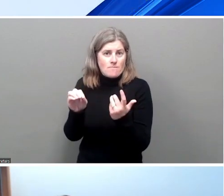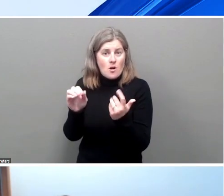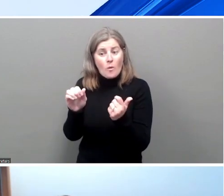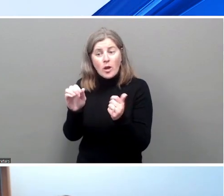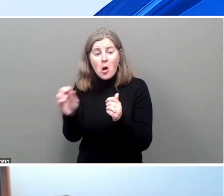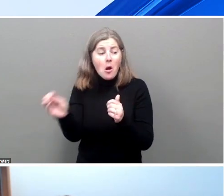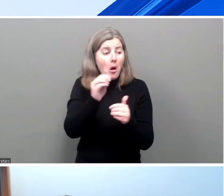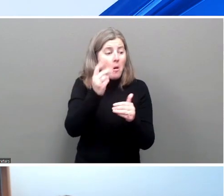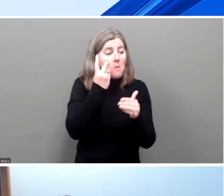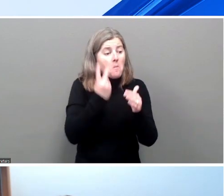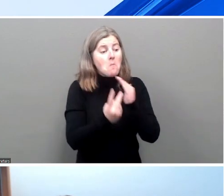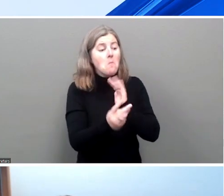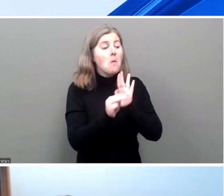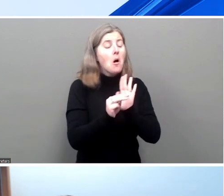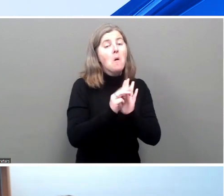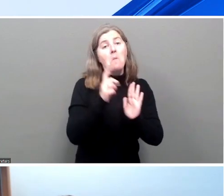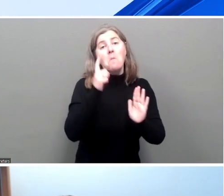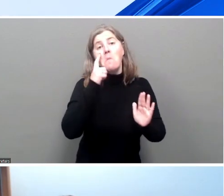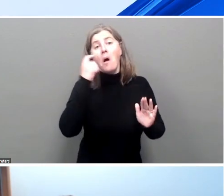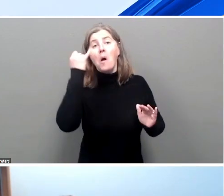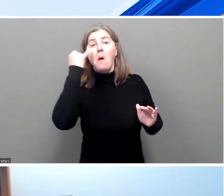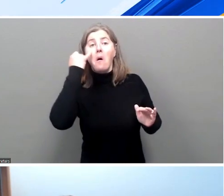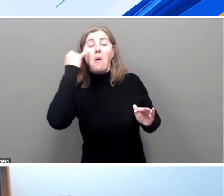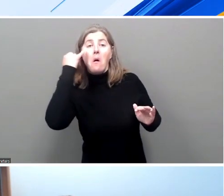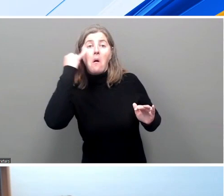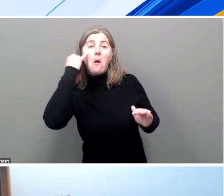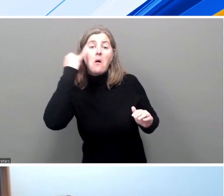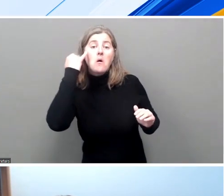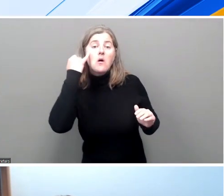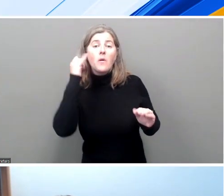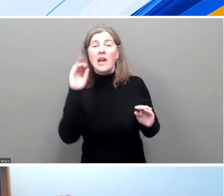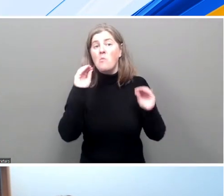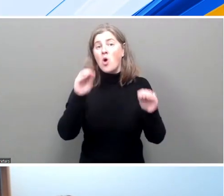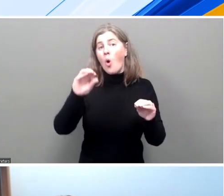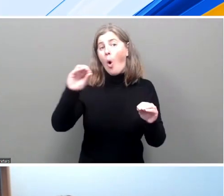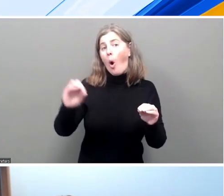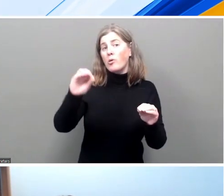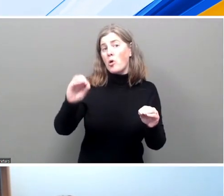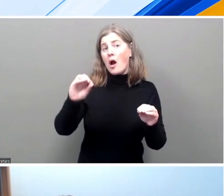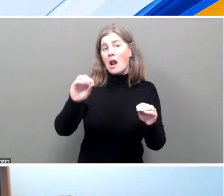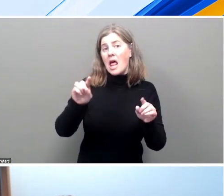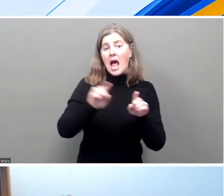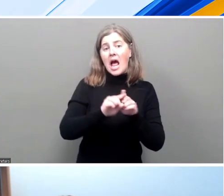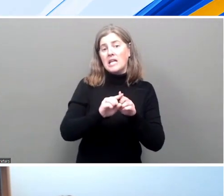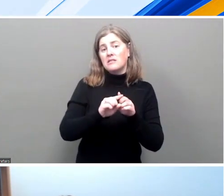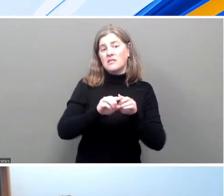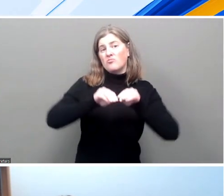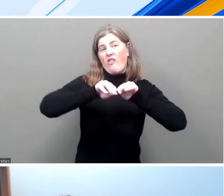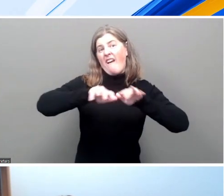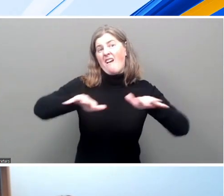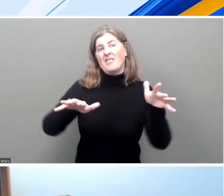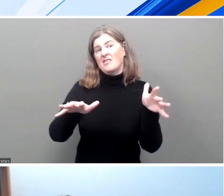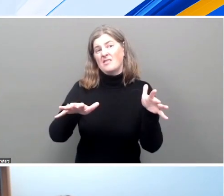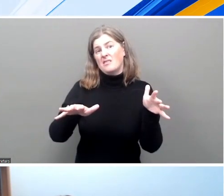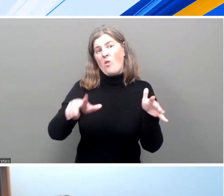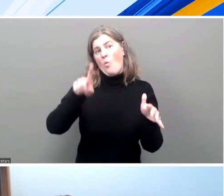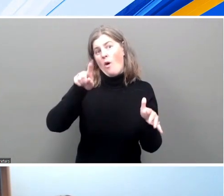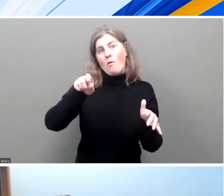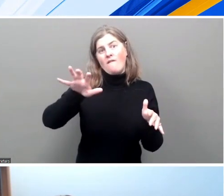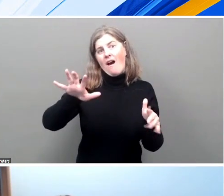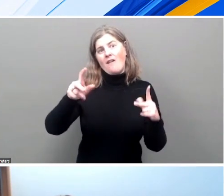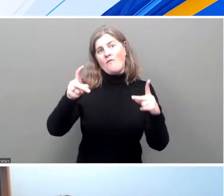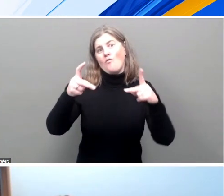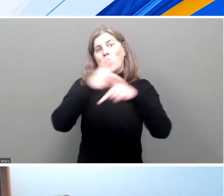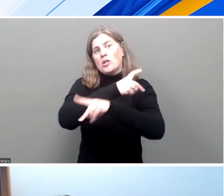say, let's just say, if we can actually put in Omicron has spreads 1.5 times as rapidly